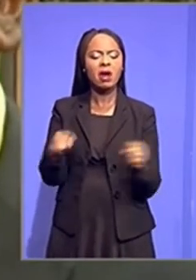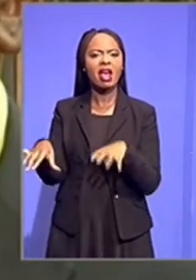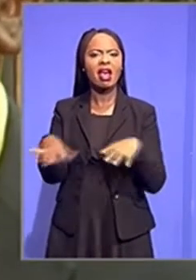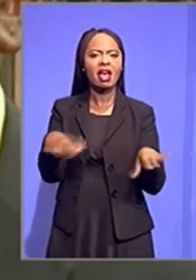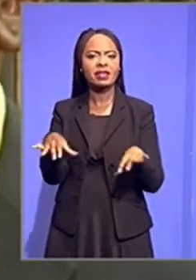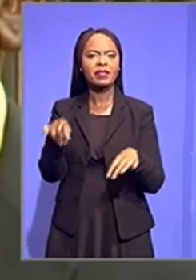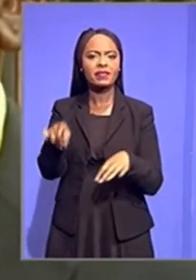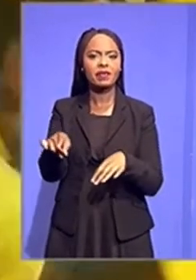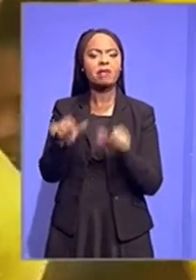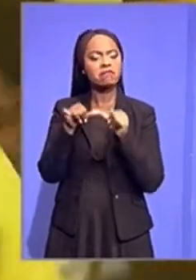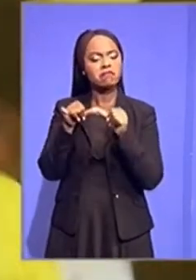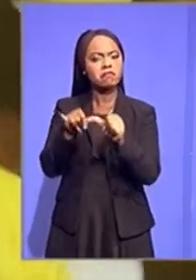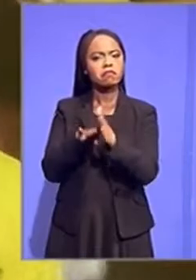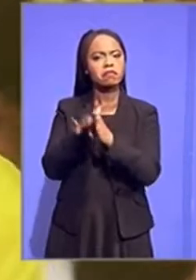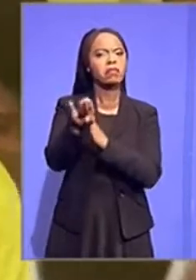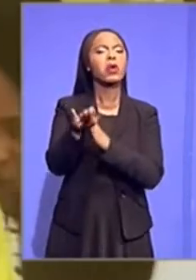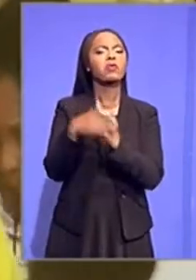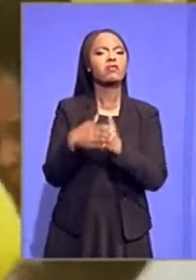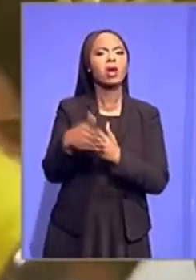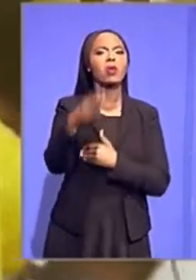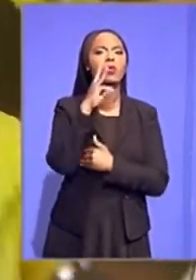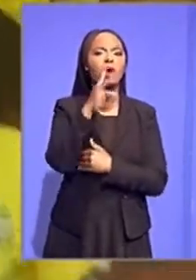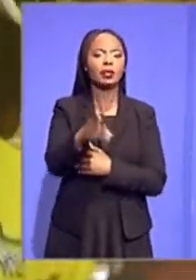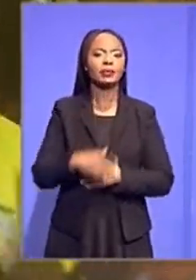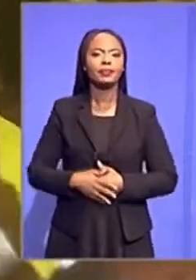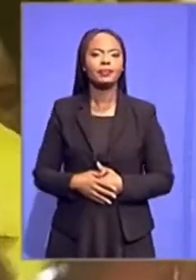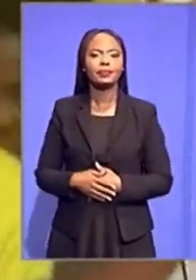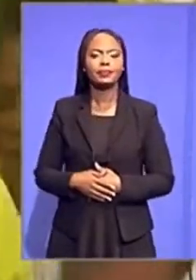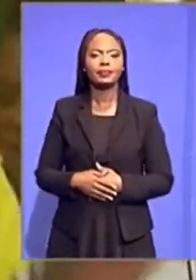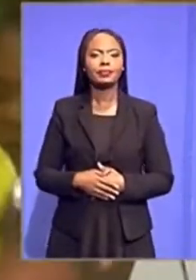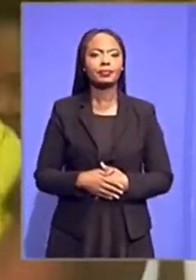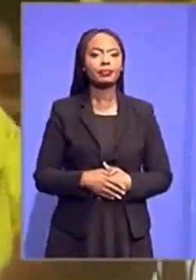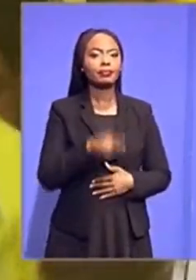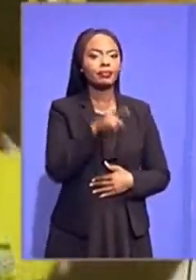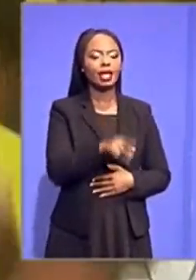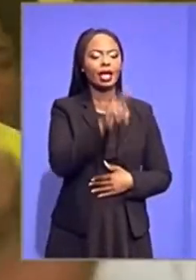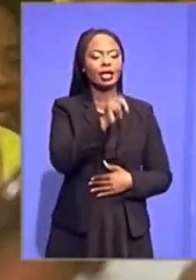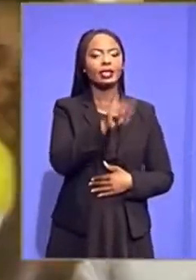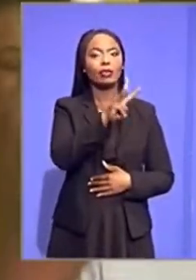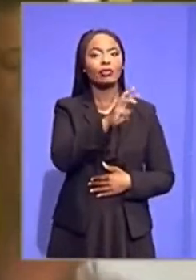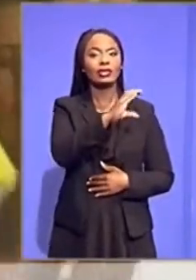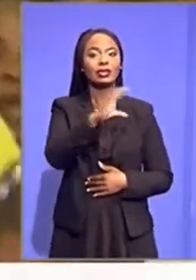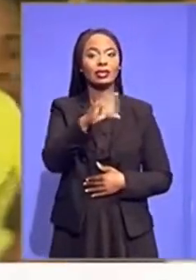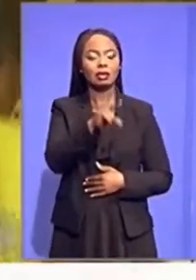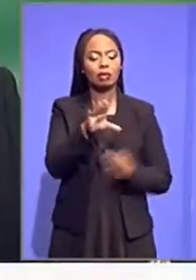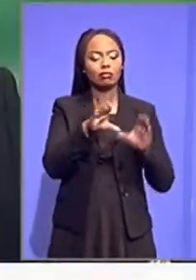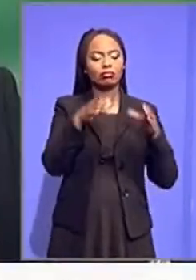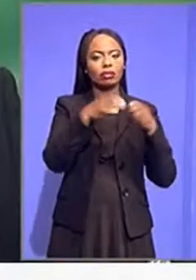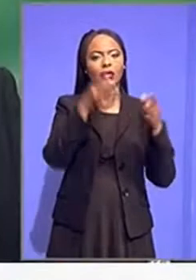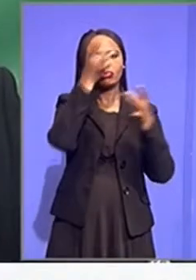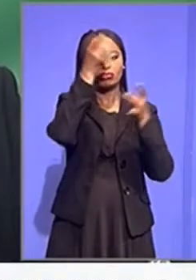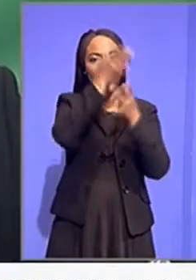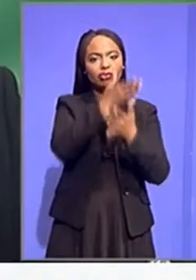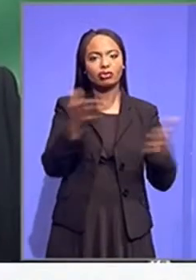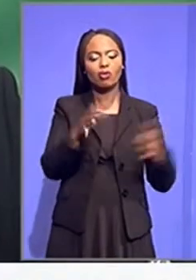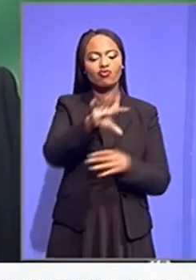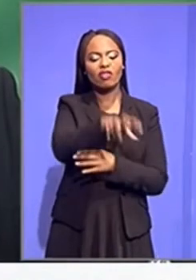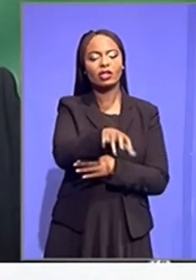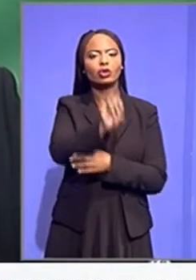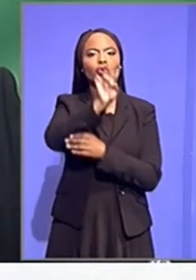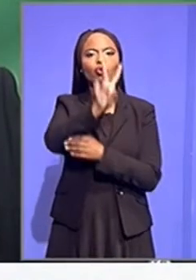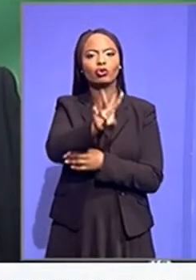it to greater heights. Khabagare Komiti-bosetshaba ya badiri ya ANC NWC ine ya phatlhalatsa di province di le pedi tseo paka